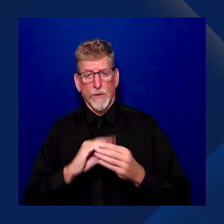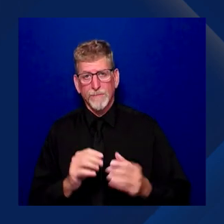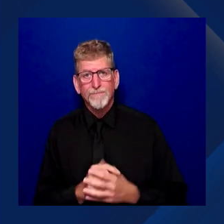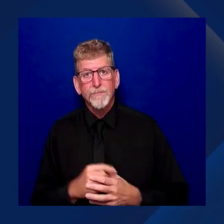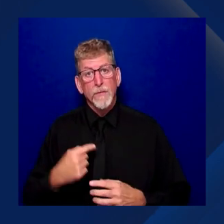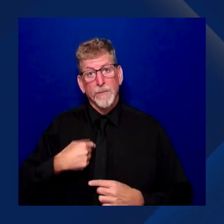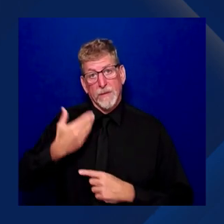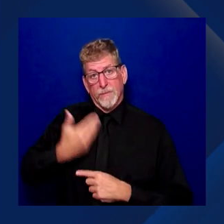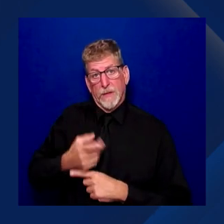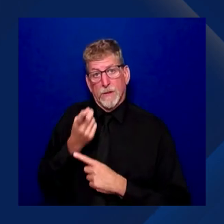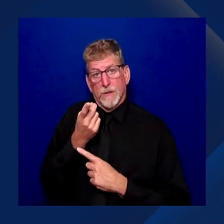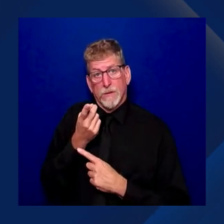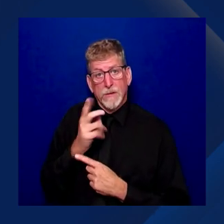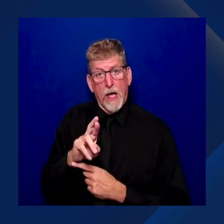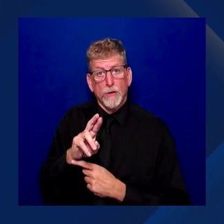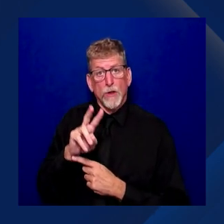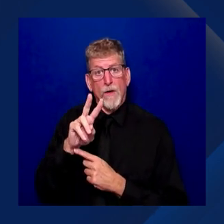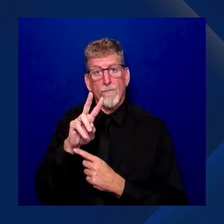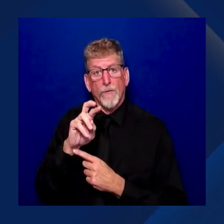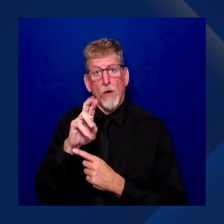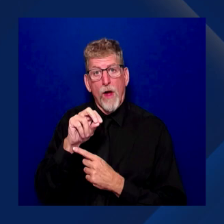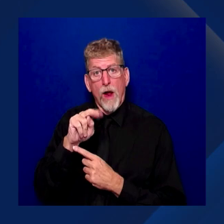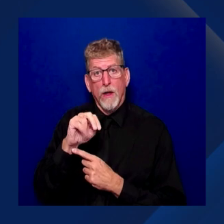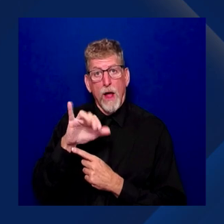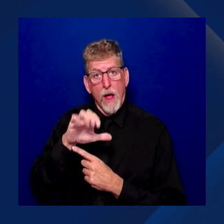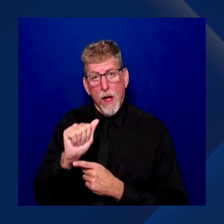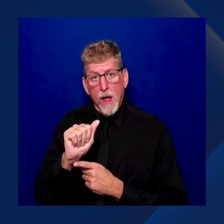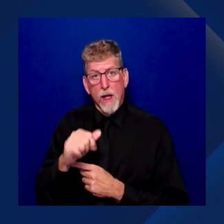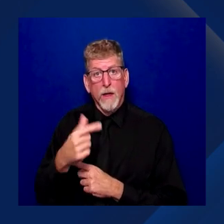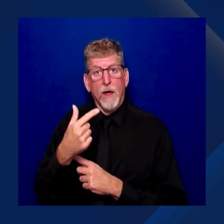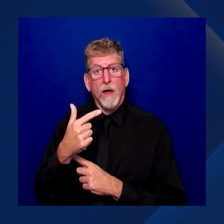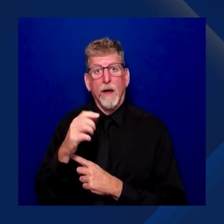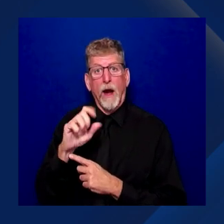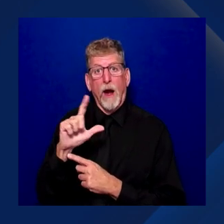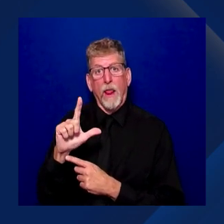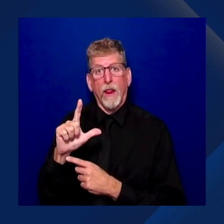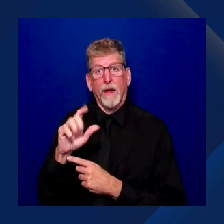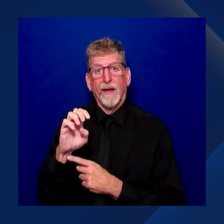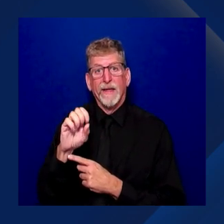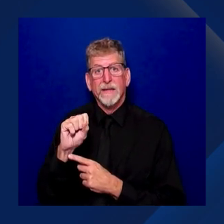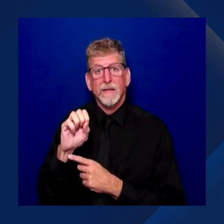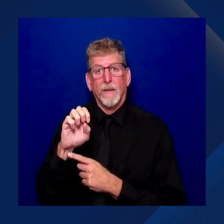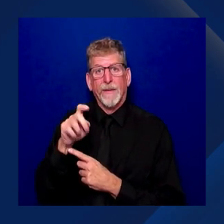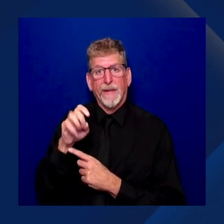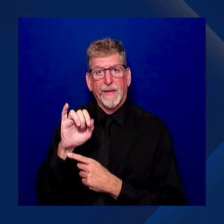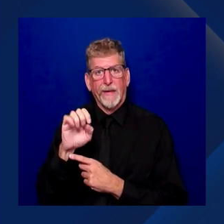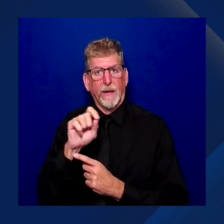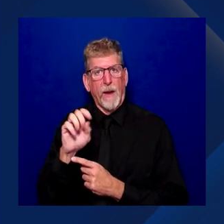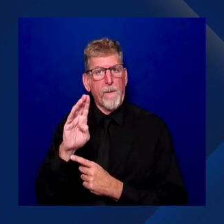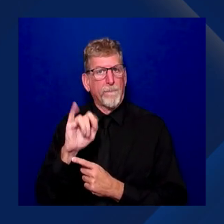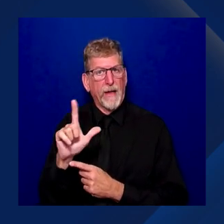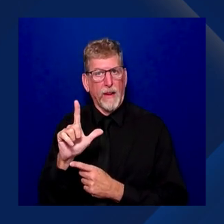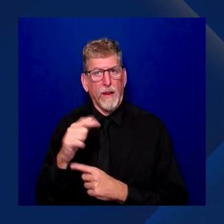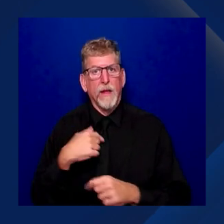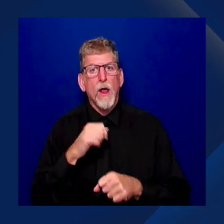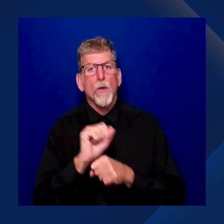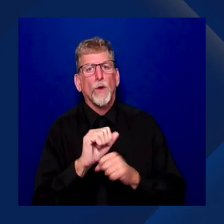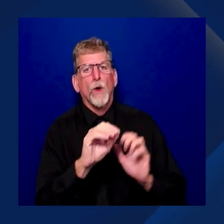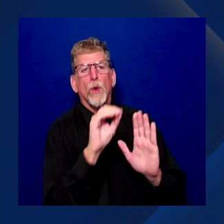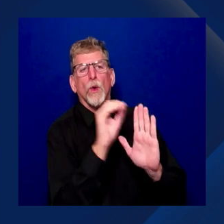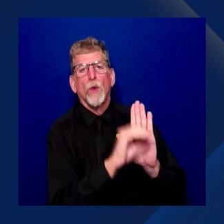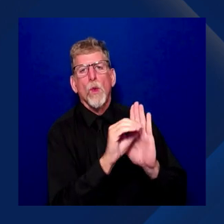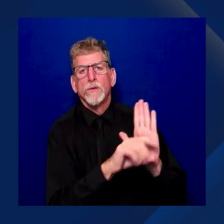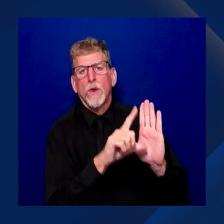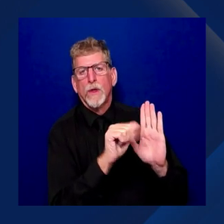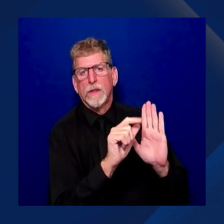Gillespie Bell. I am an OBGYN at Ochsner Health here in New Orleans, Louisiana. I have been giving care to